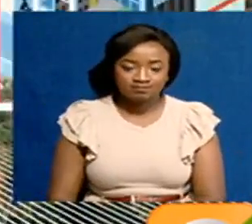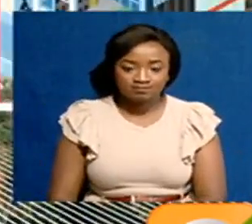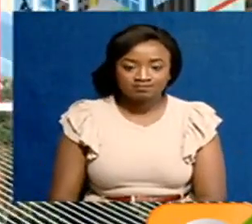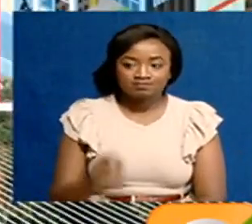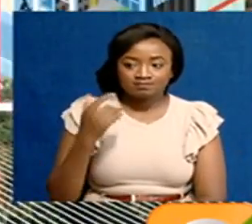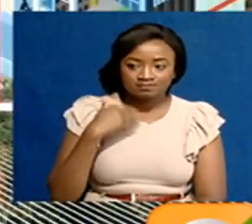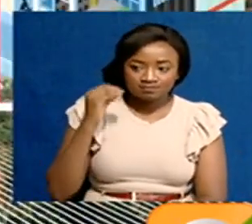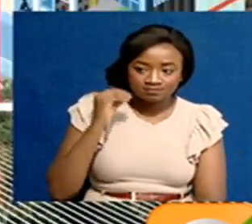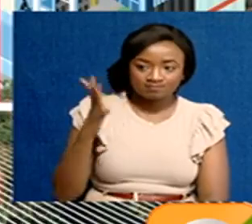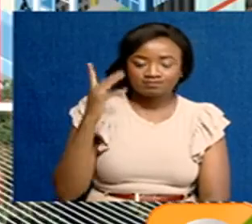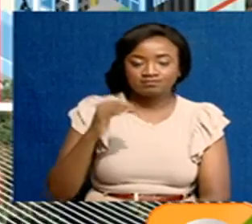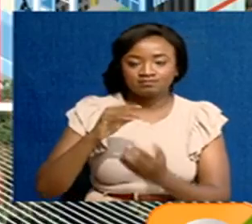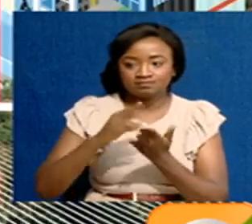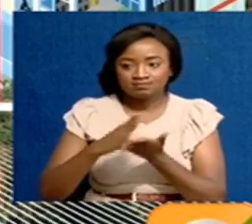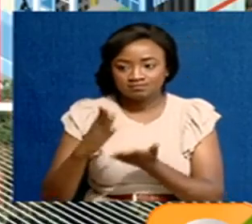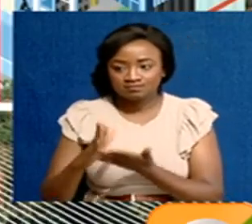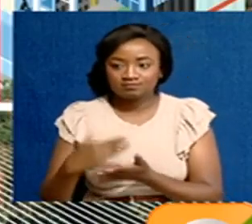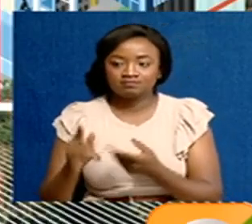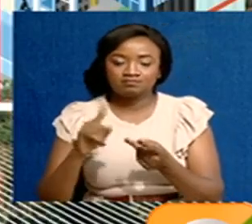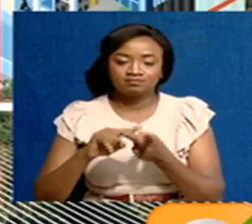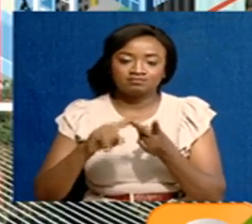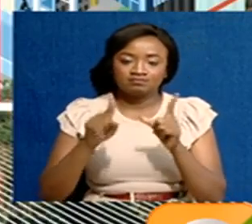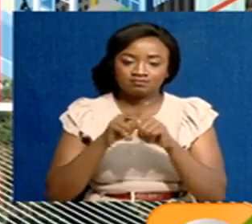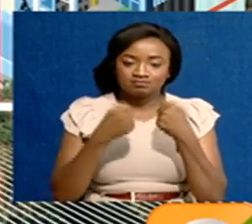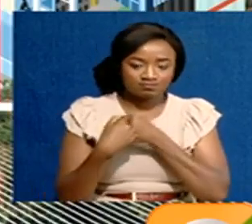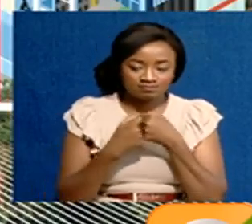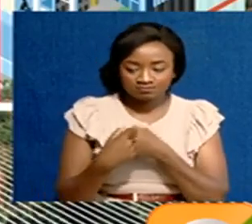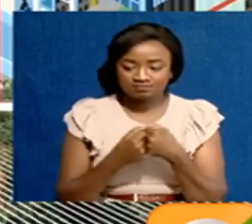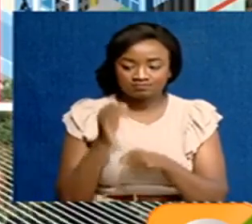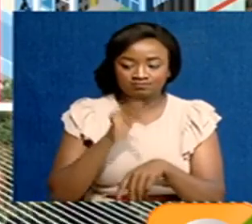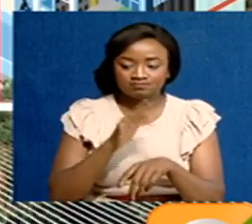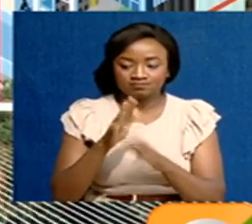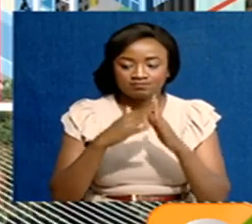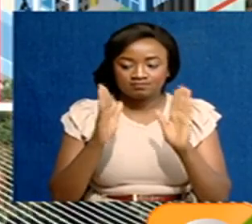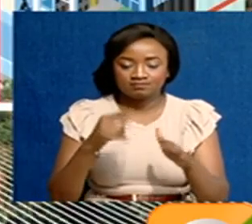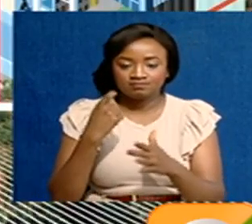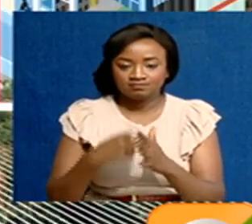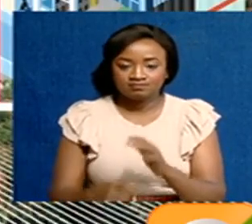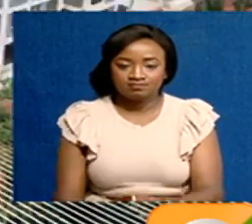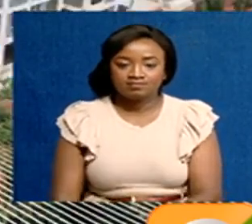technological advancement and infrastructural challenges shape the housing landscape.